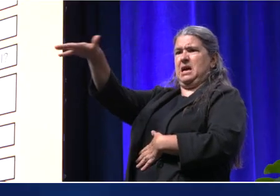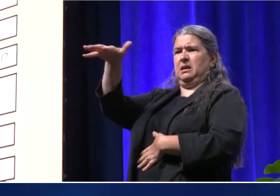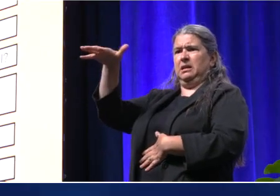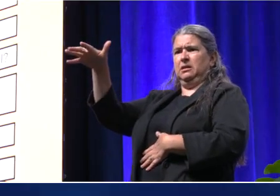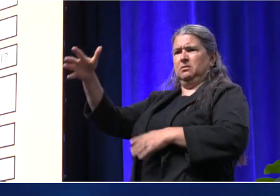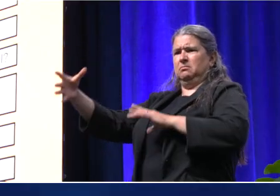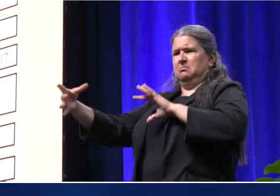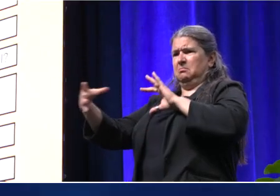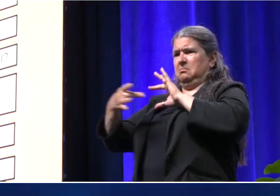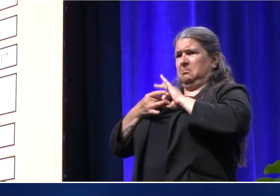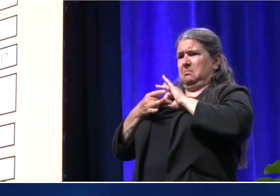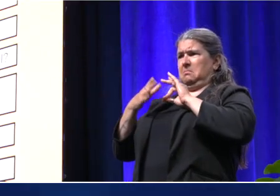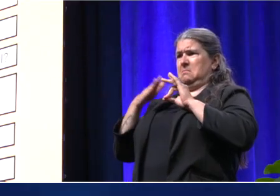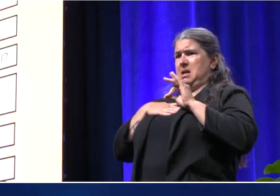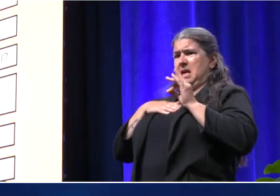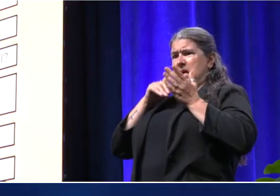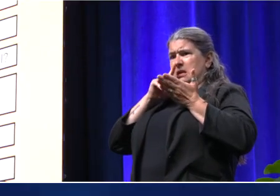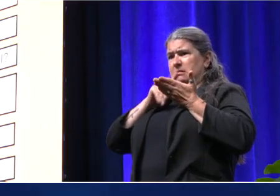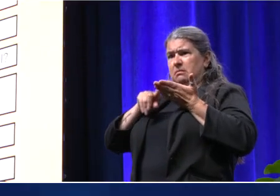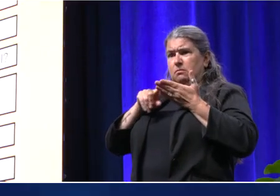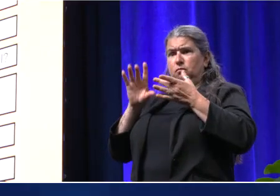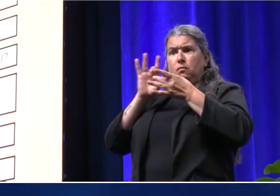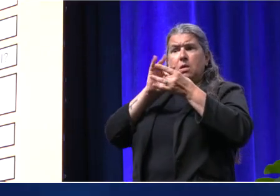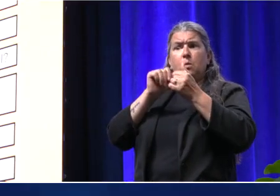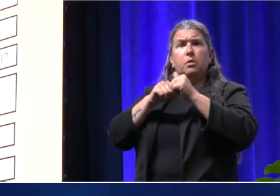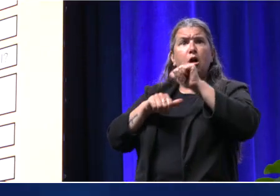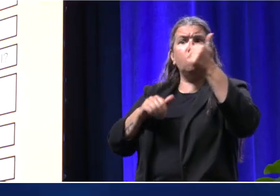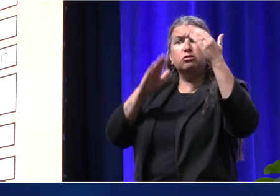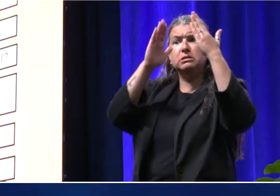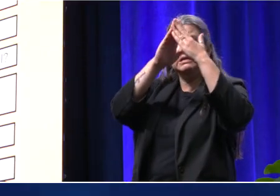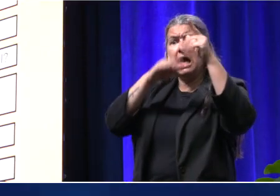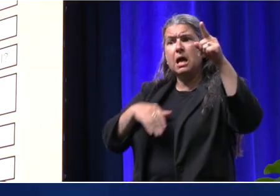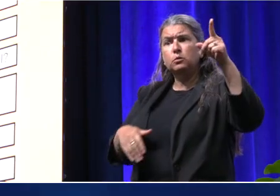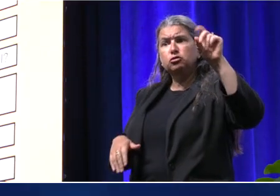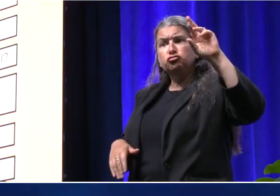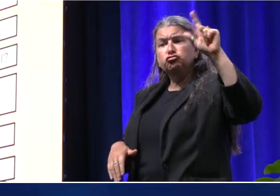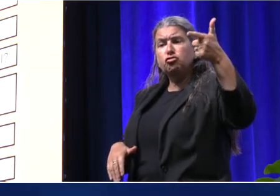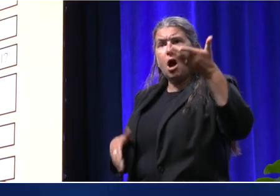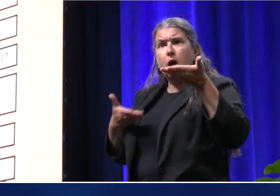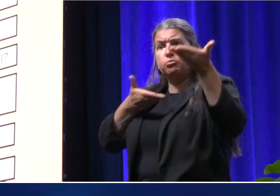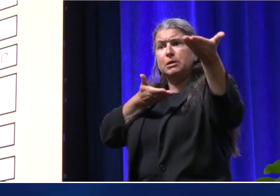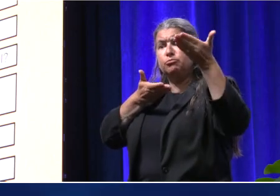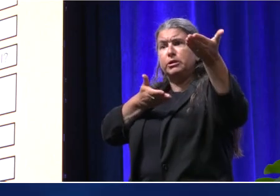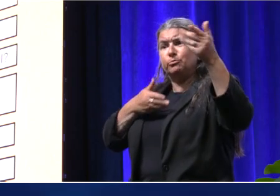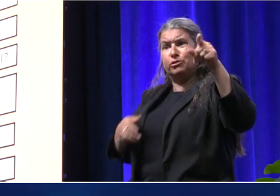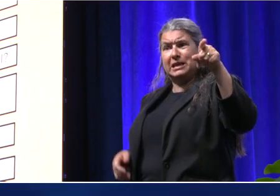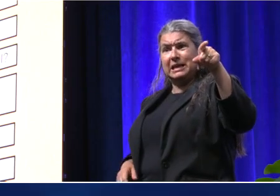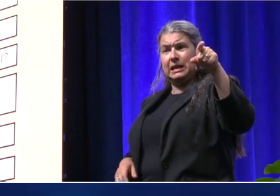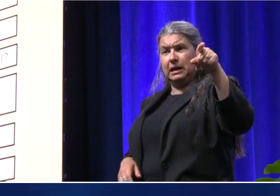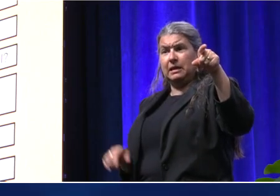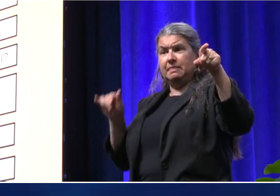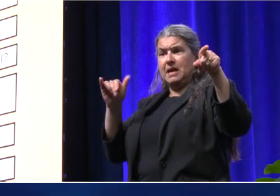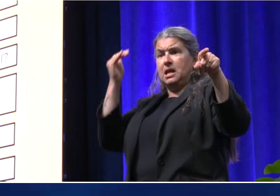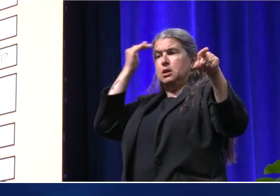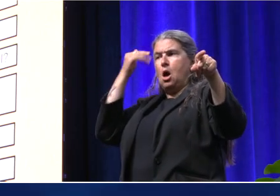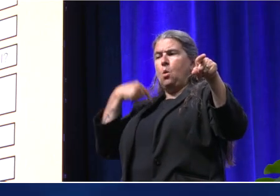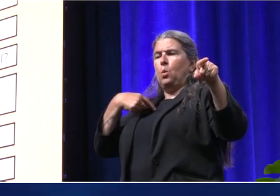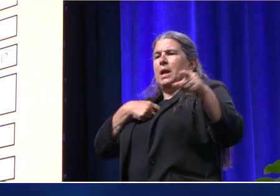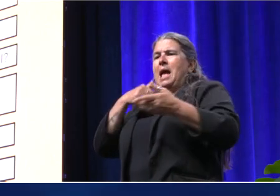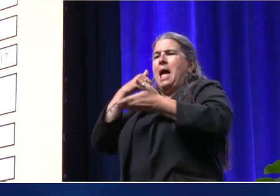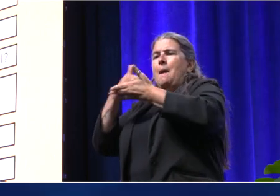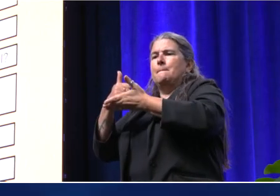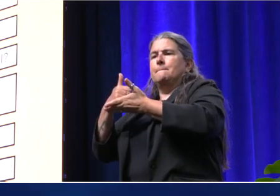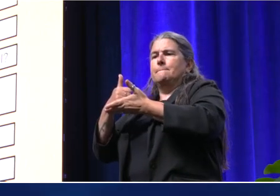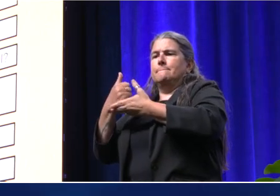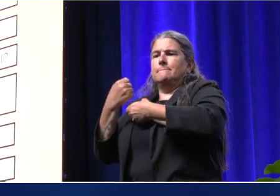anybody else's drug supply either. This is a question, and this was knowledge that we helped create, but